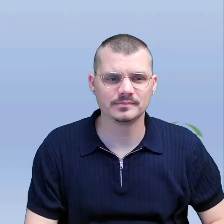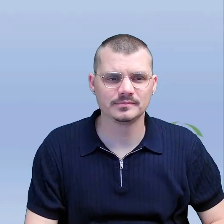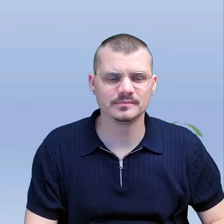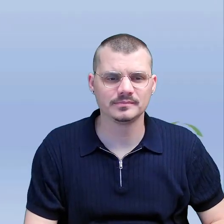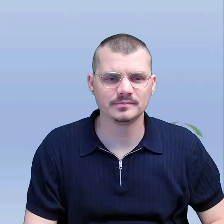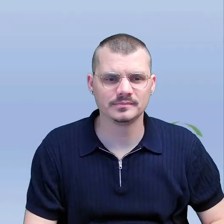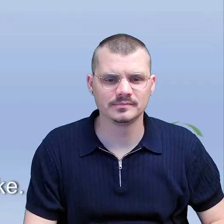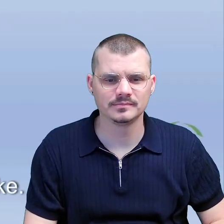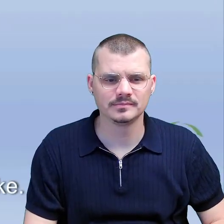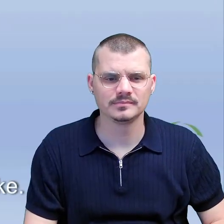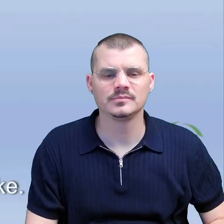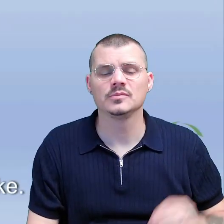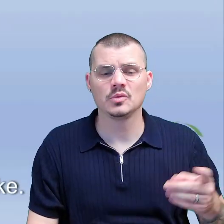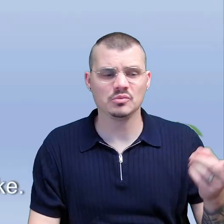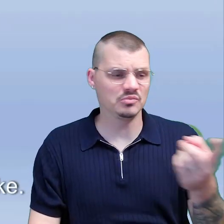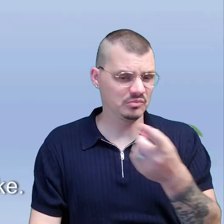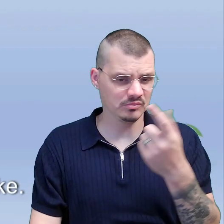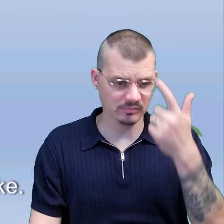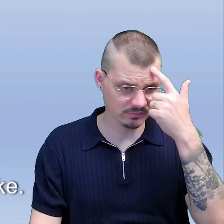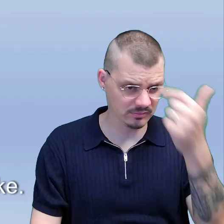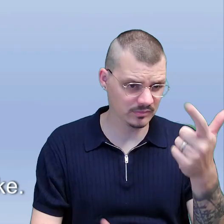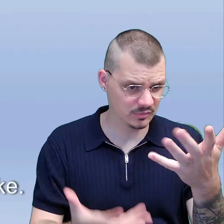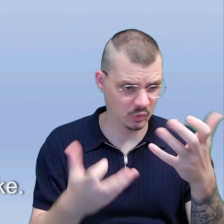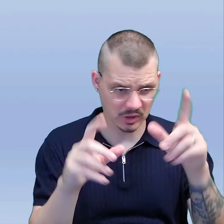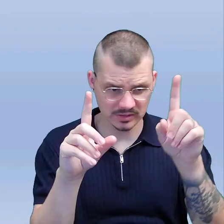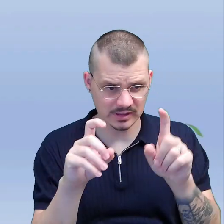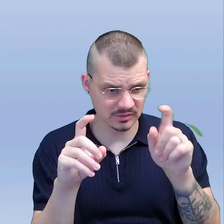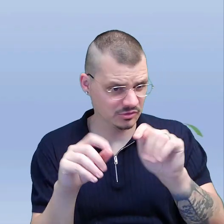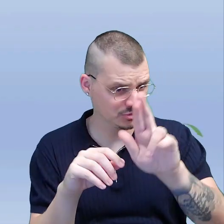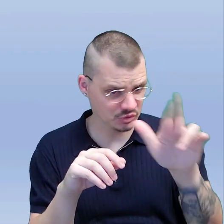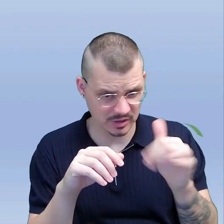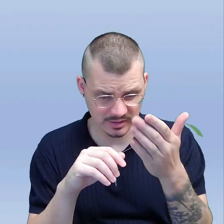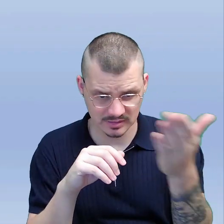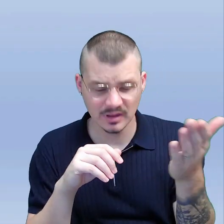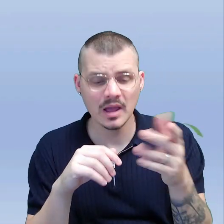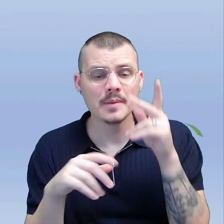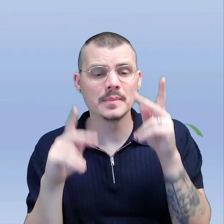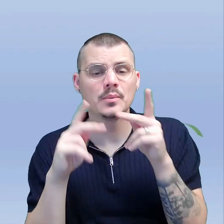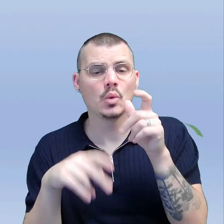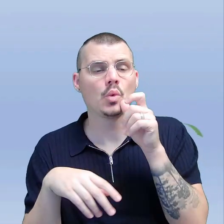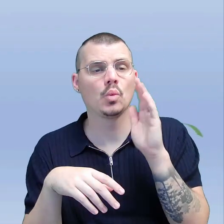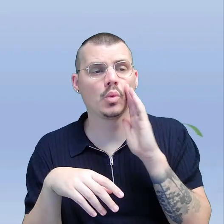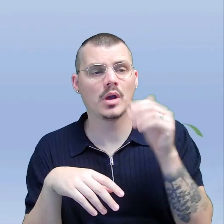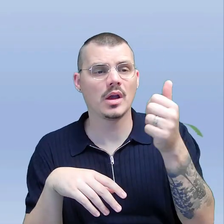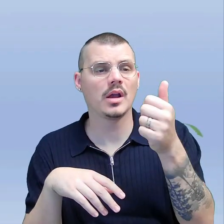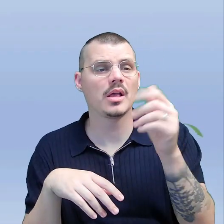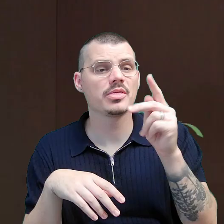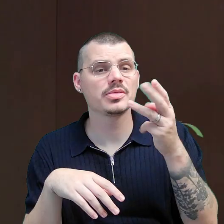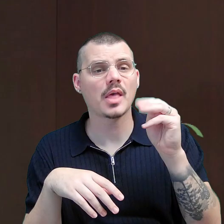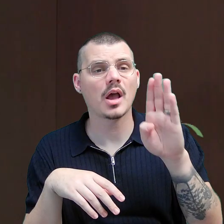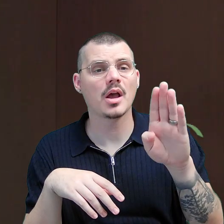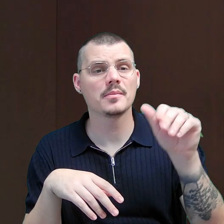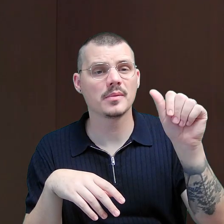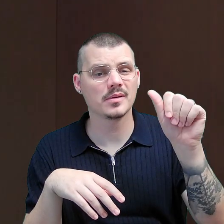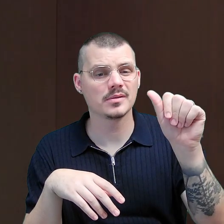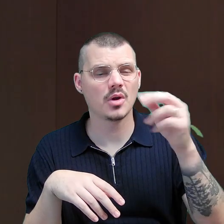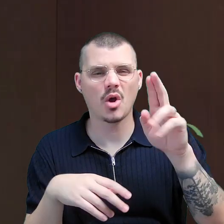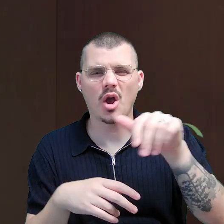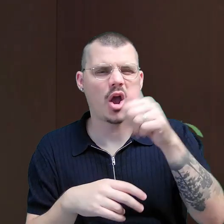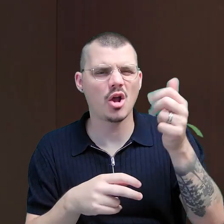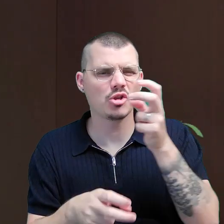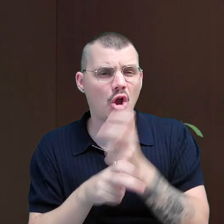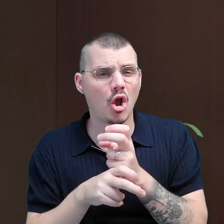So, this is one we can all try together if you like. People biting their thumb or some other